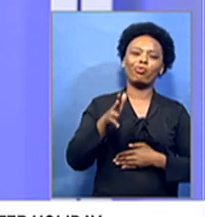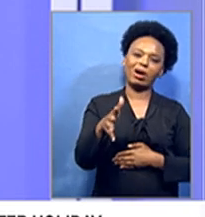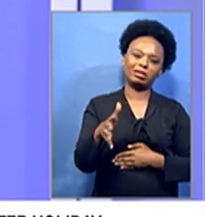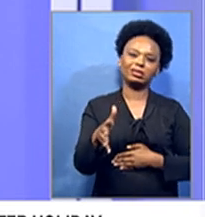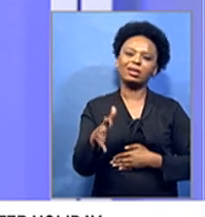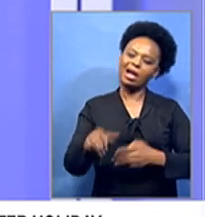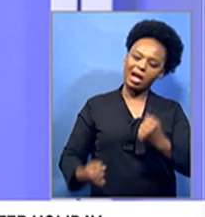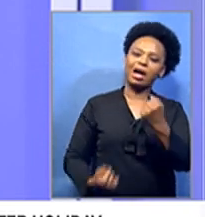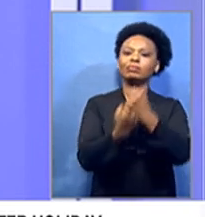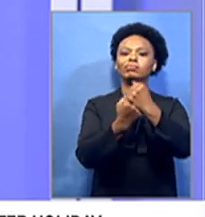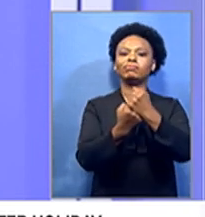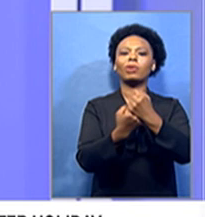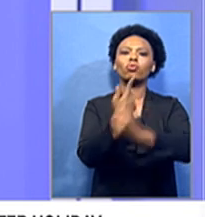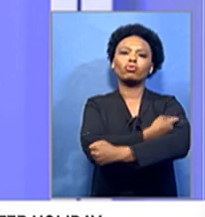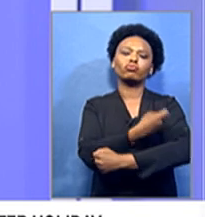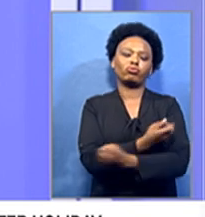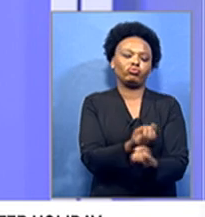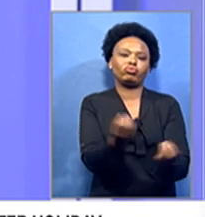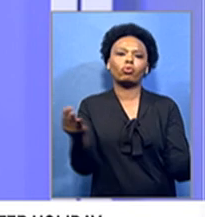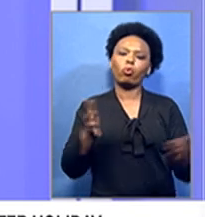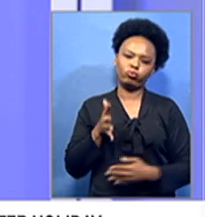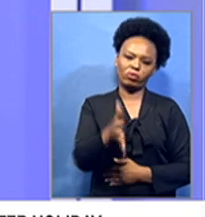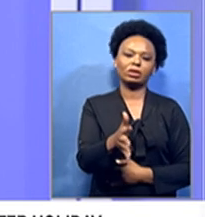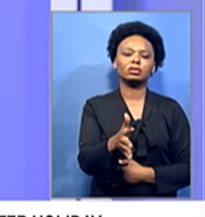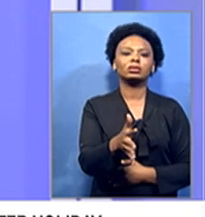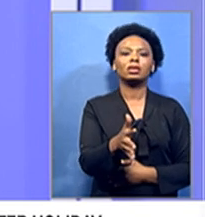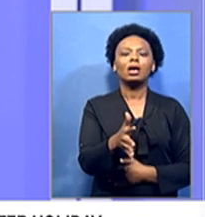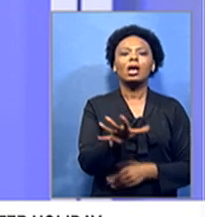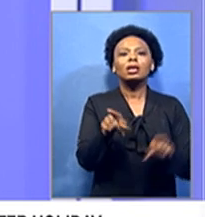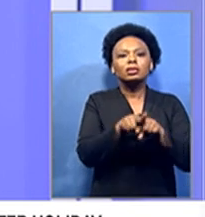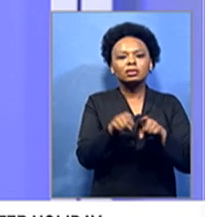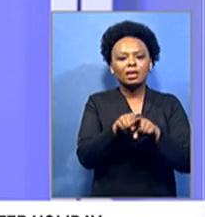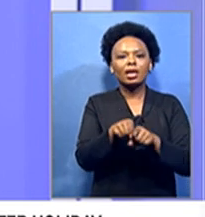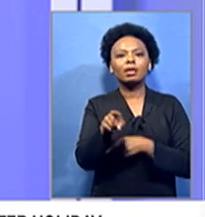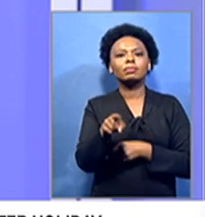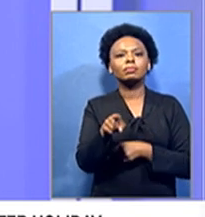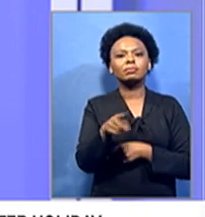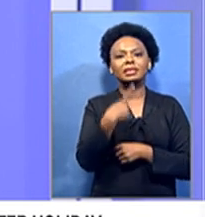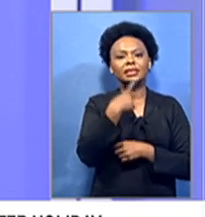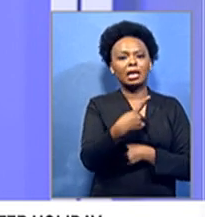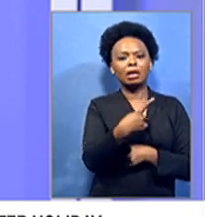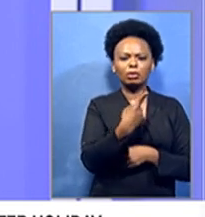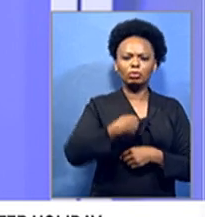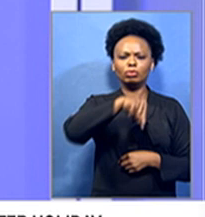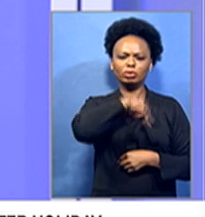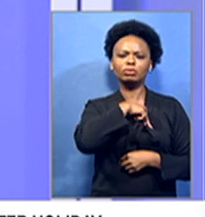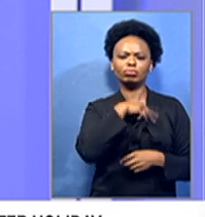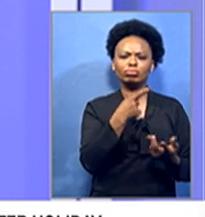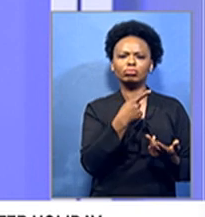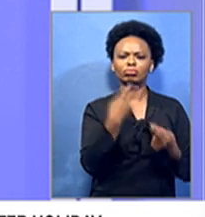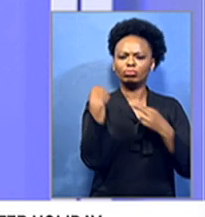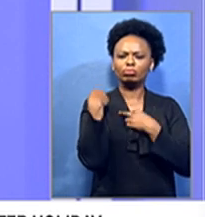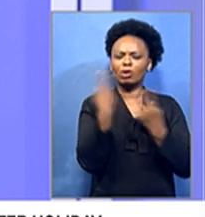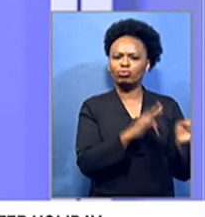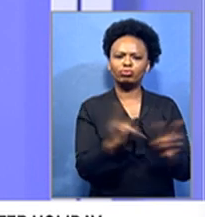with the rollout. They want to get their hands dirty, to try and bring up the numbers, to